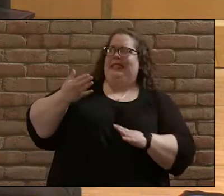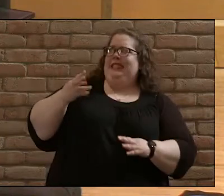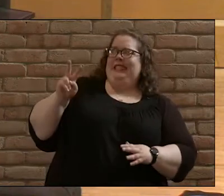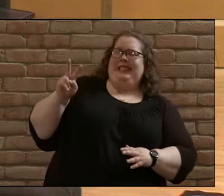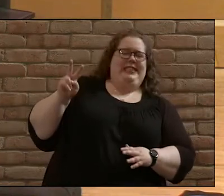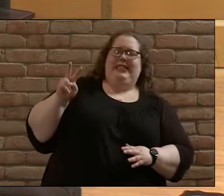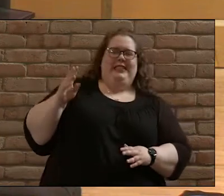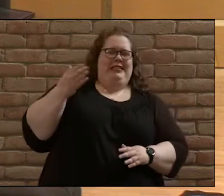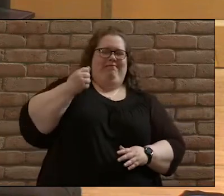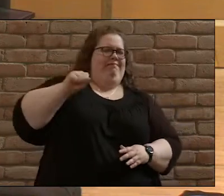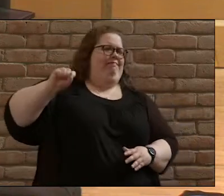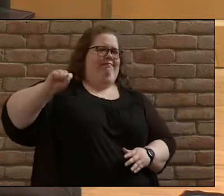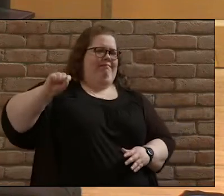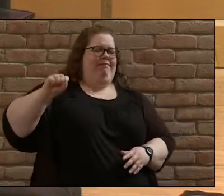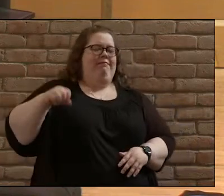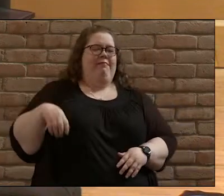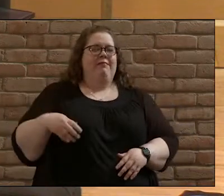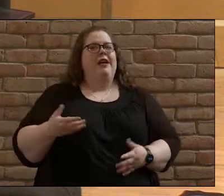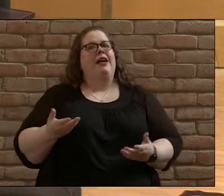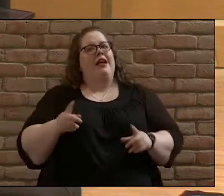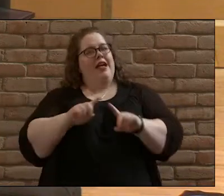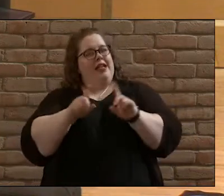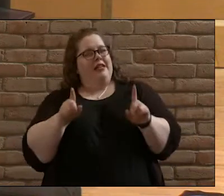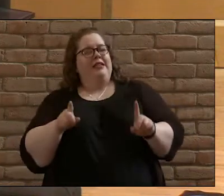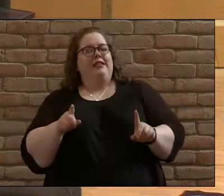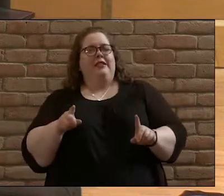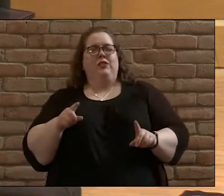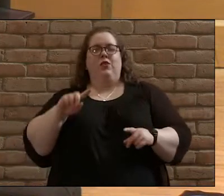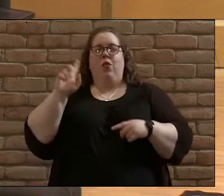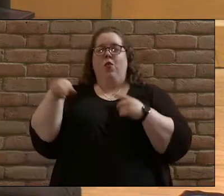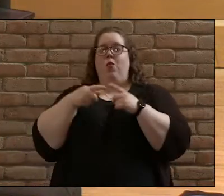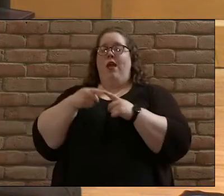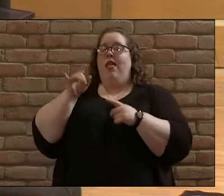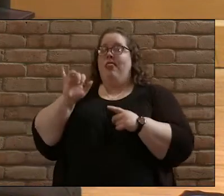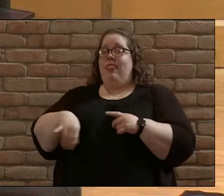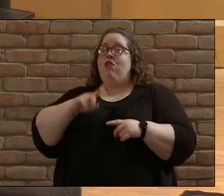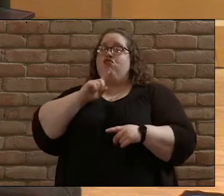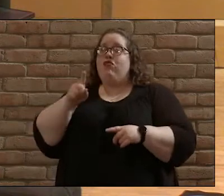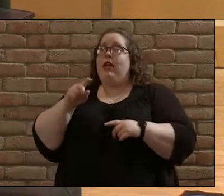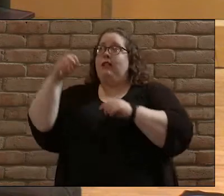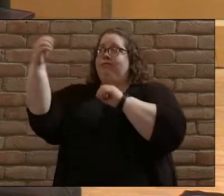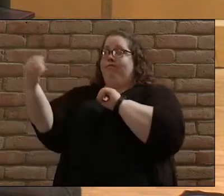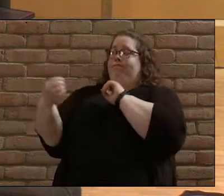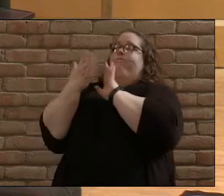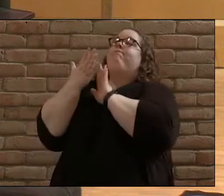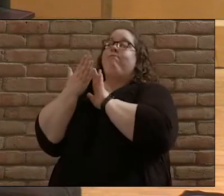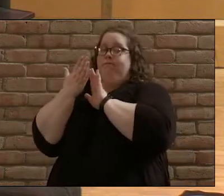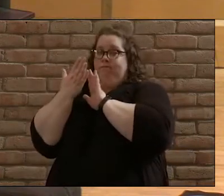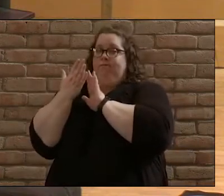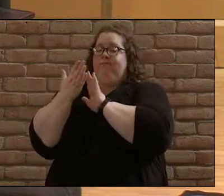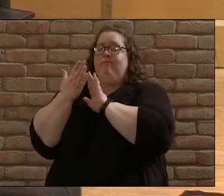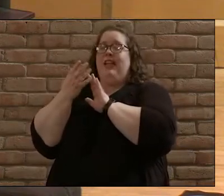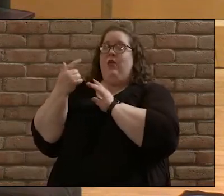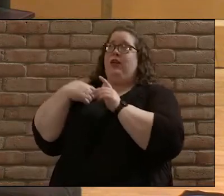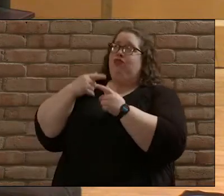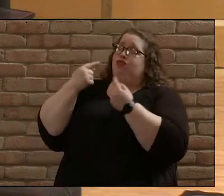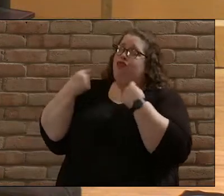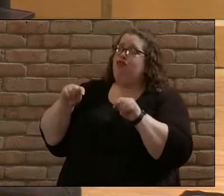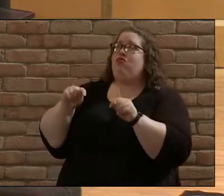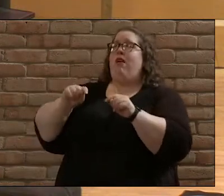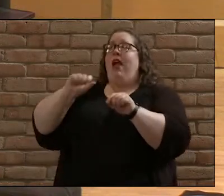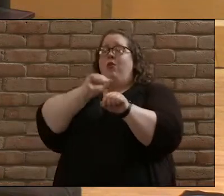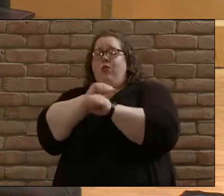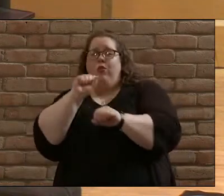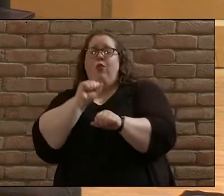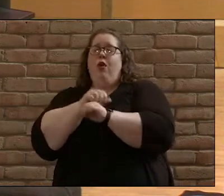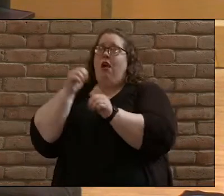But the thing is, even when we encounter this reality, even when we try and we fail to live up to this